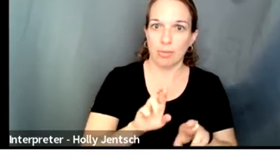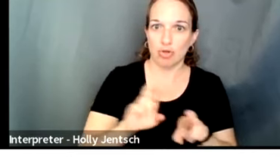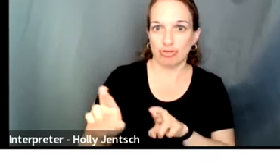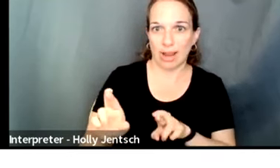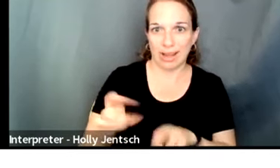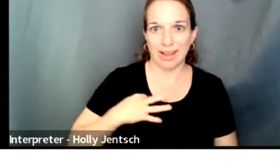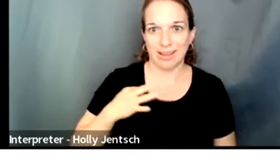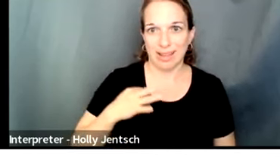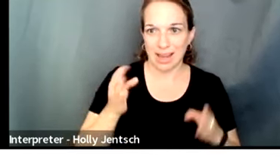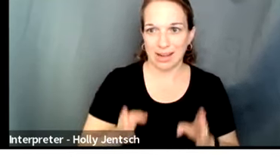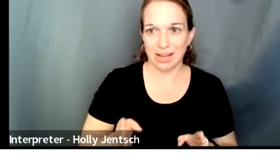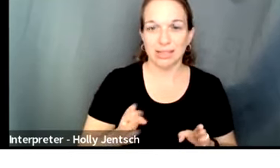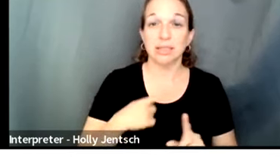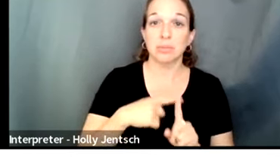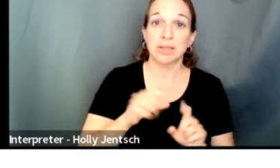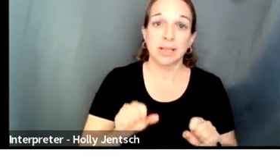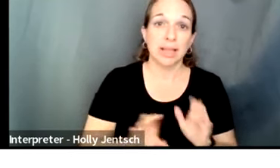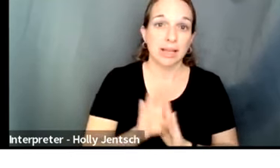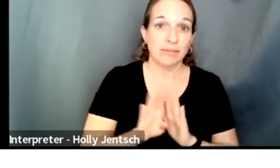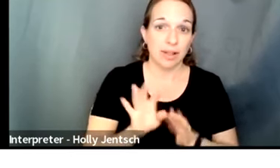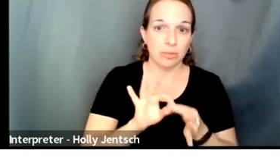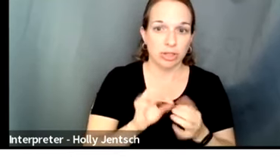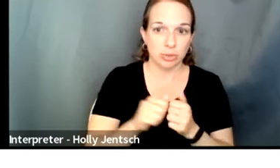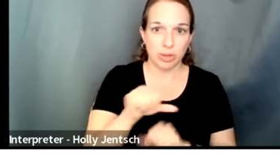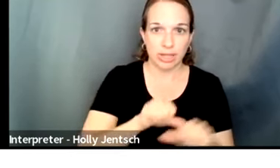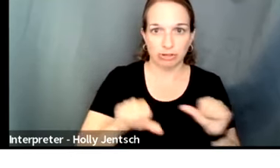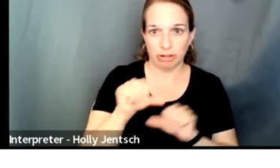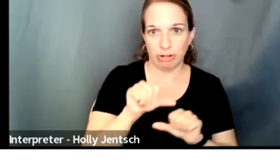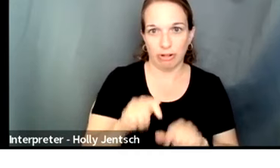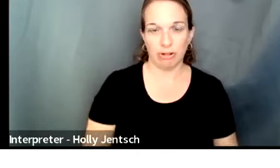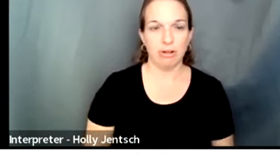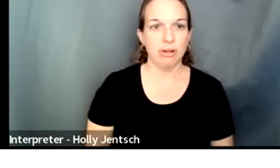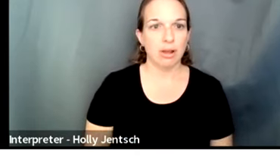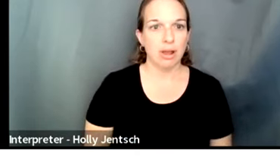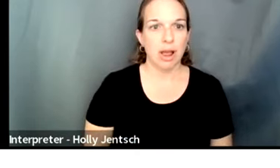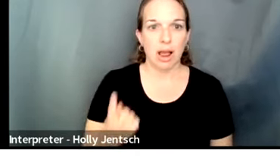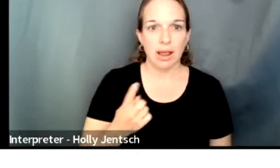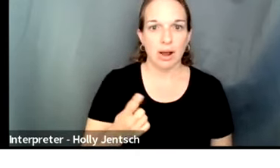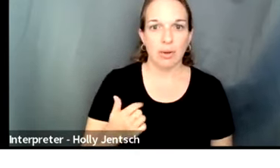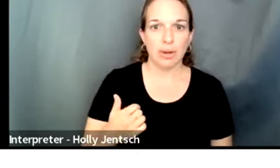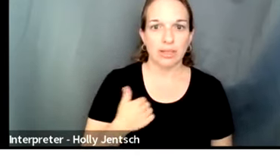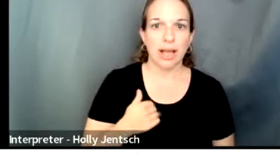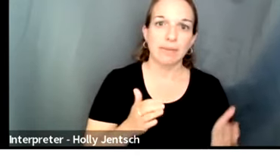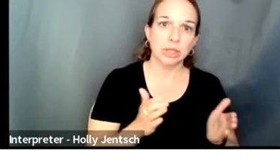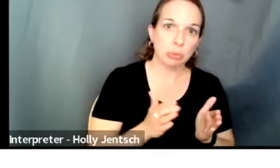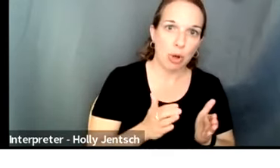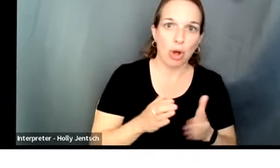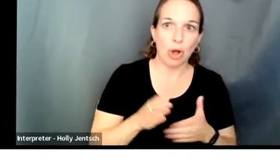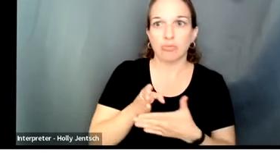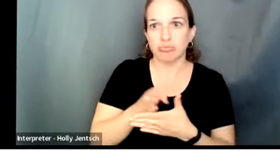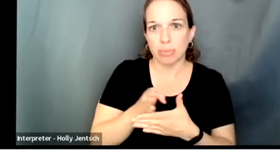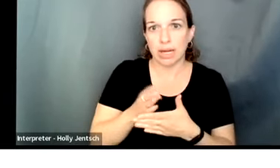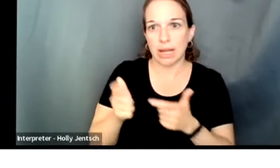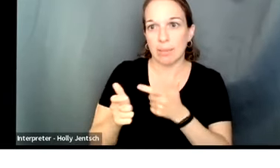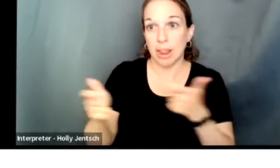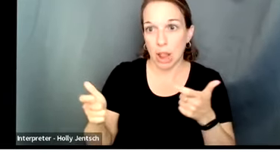also can develop relationships with one another. I always put small, medium, and large businesses on BILT teams,